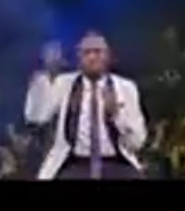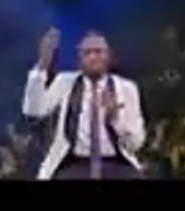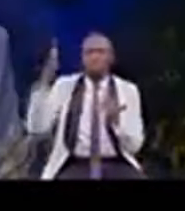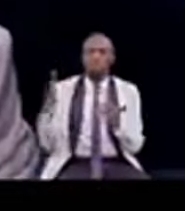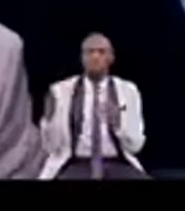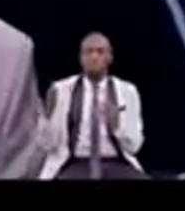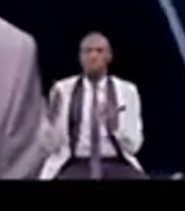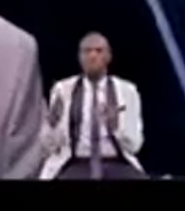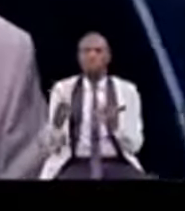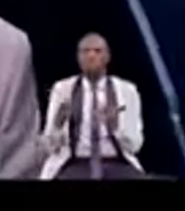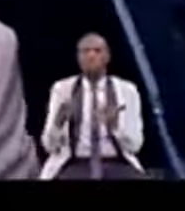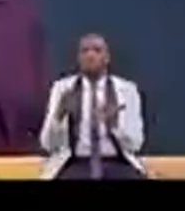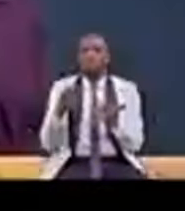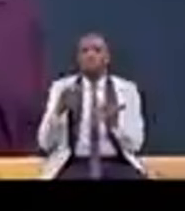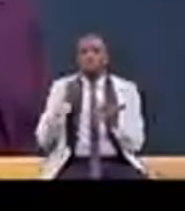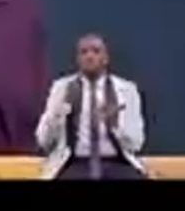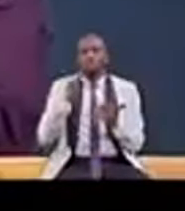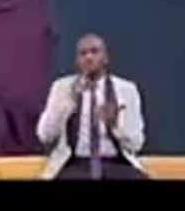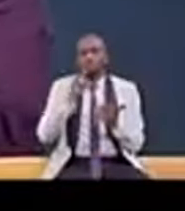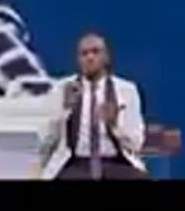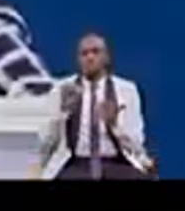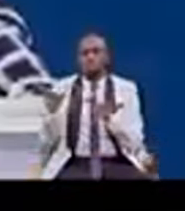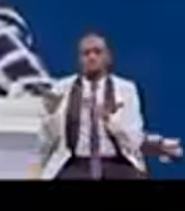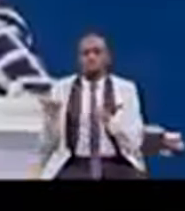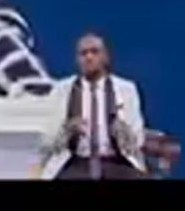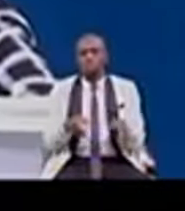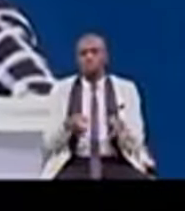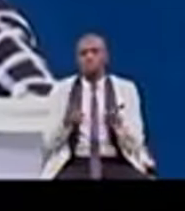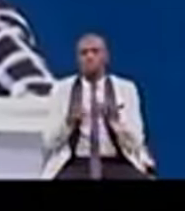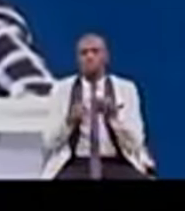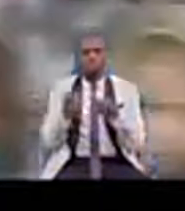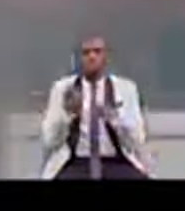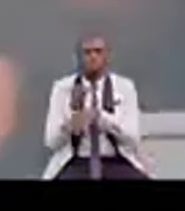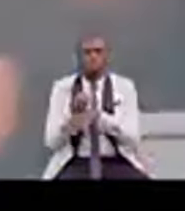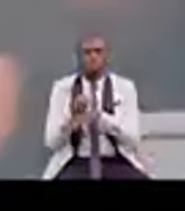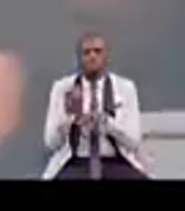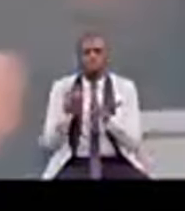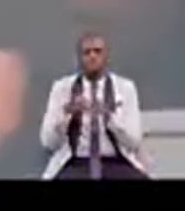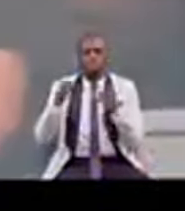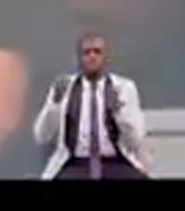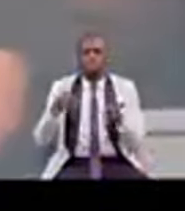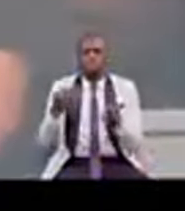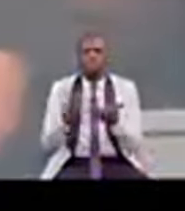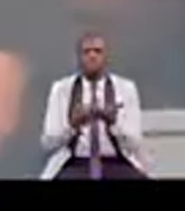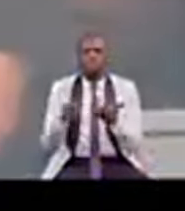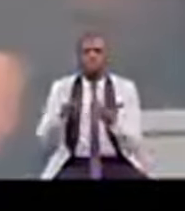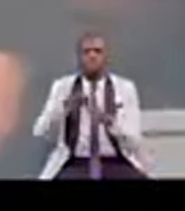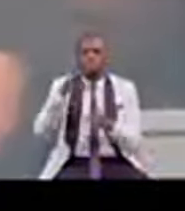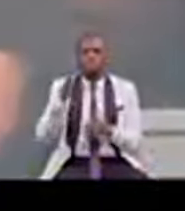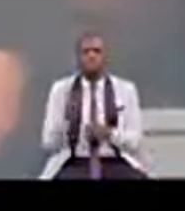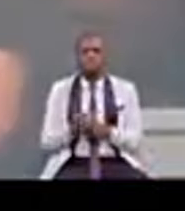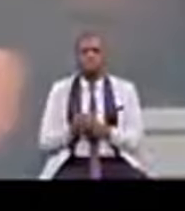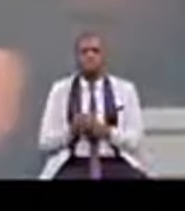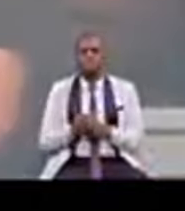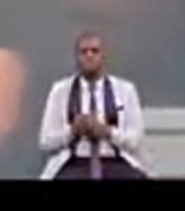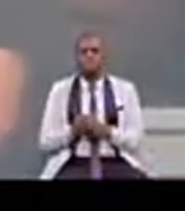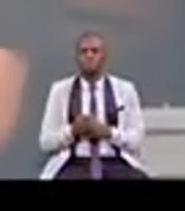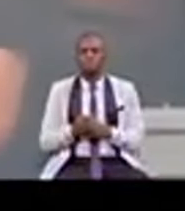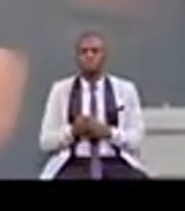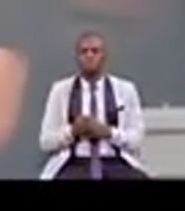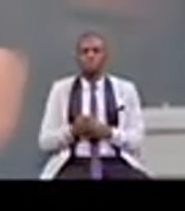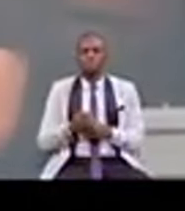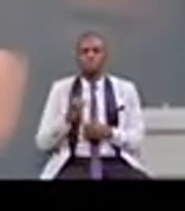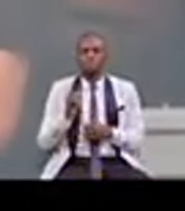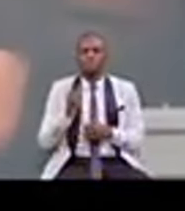study, but we're not sinning. We're just engaged. We have to make ends meet. And other people will